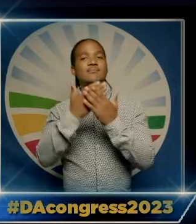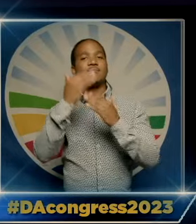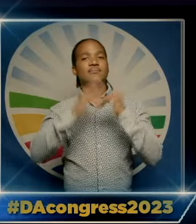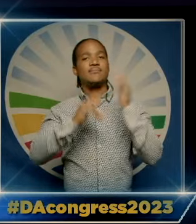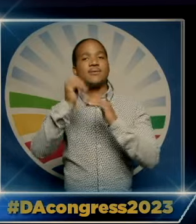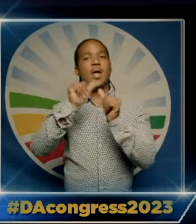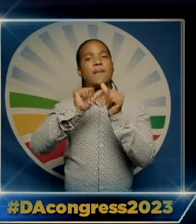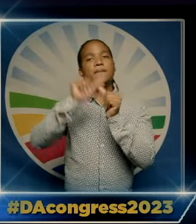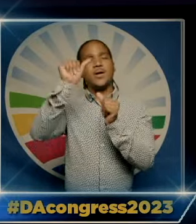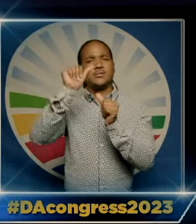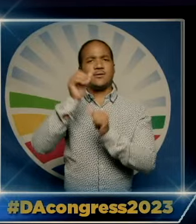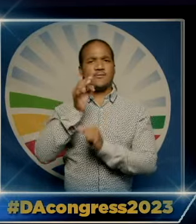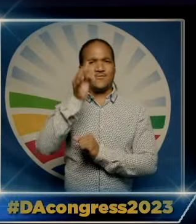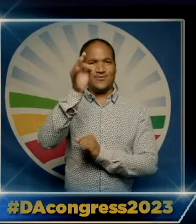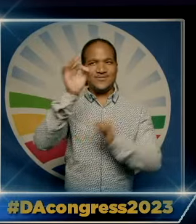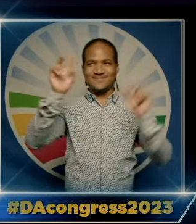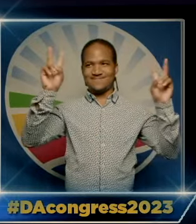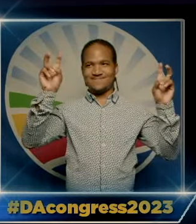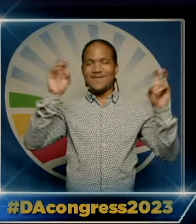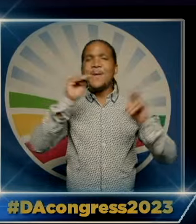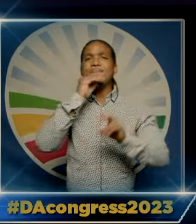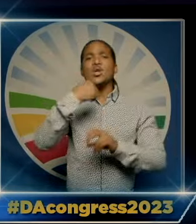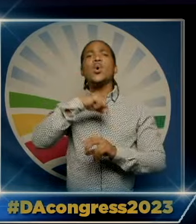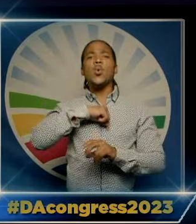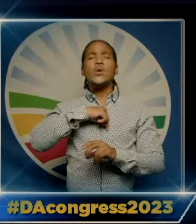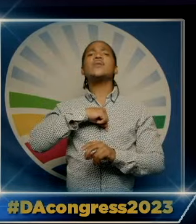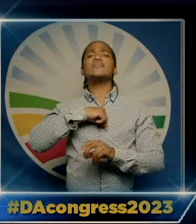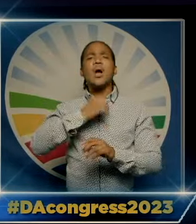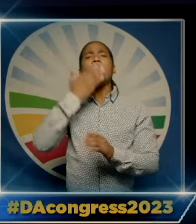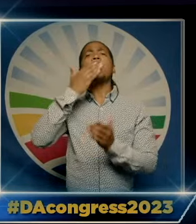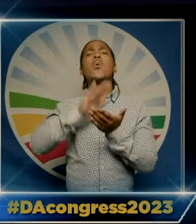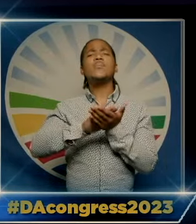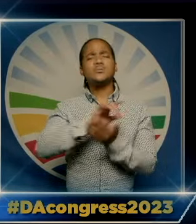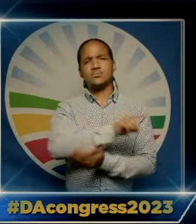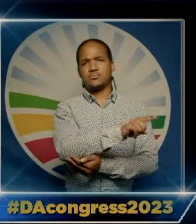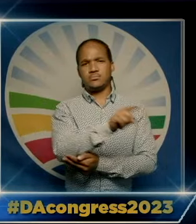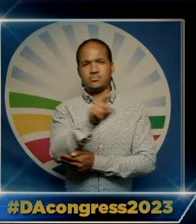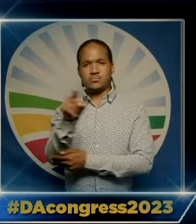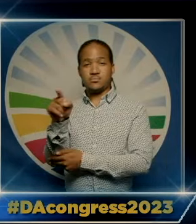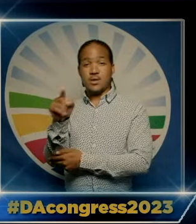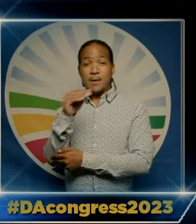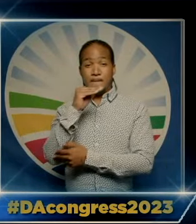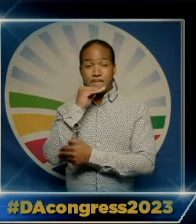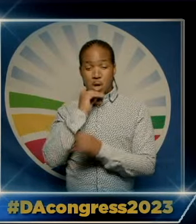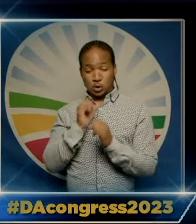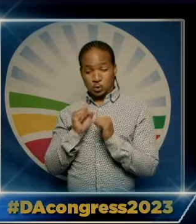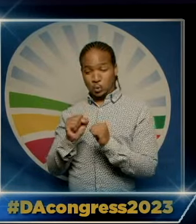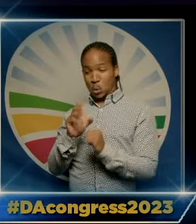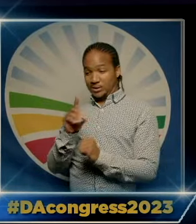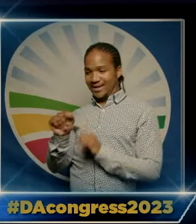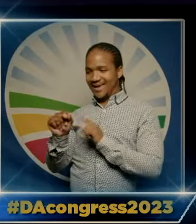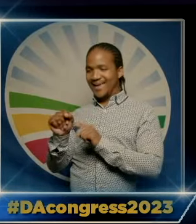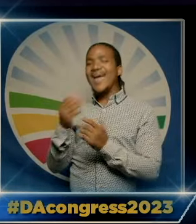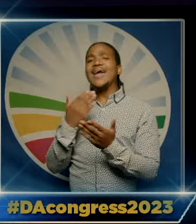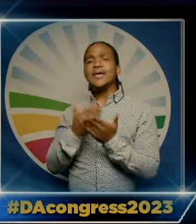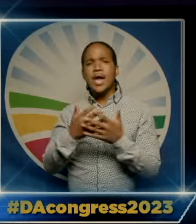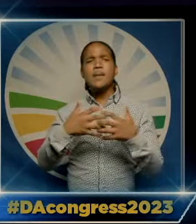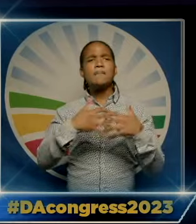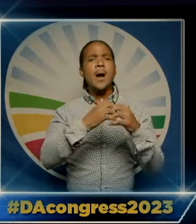future. This means that we pledge to you, South Africans, that a strong DA can create